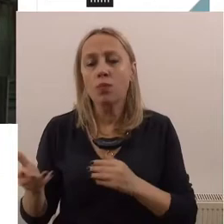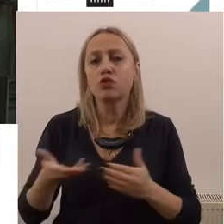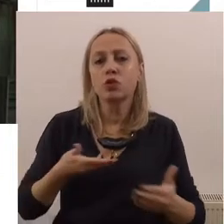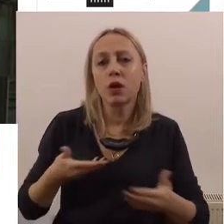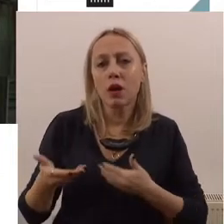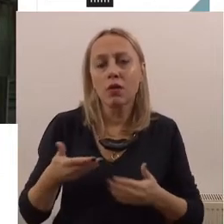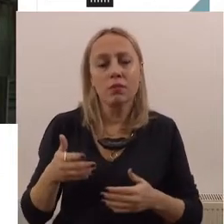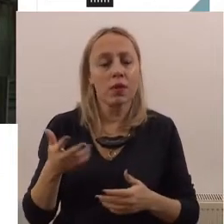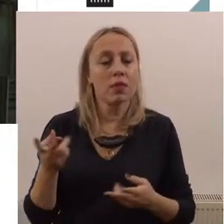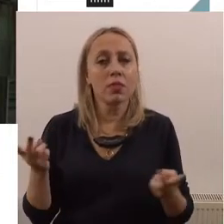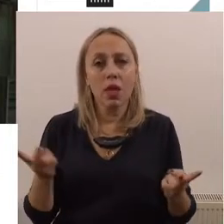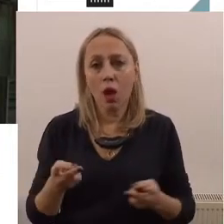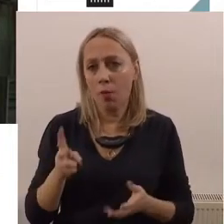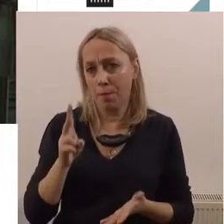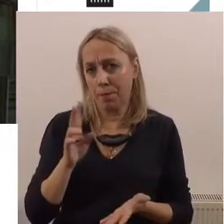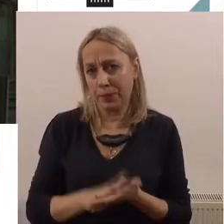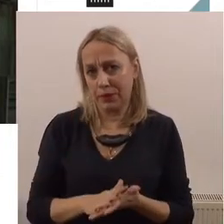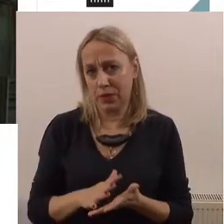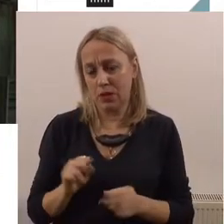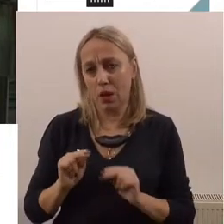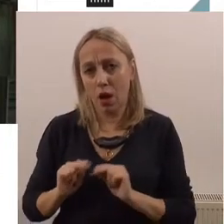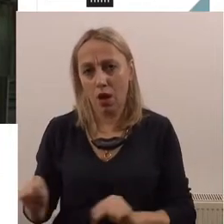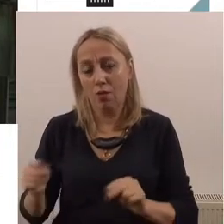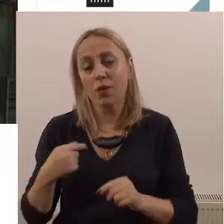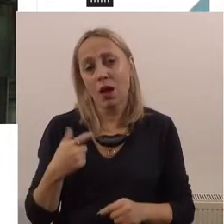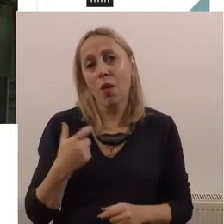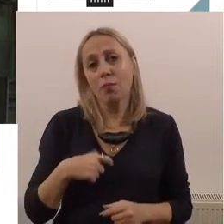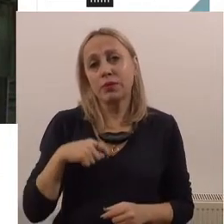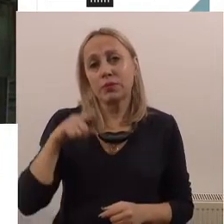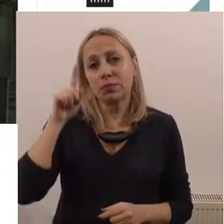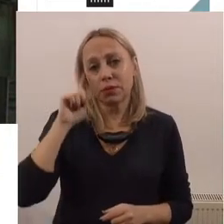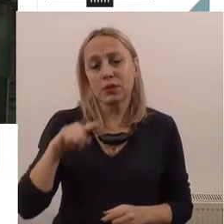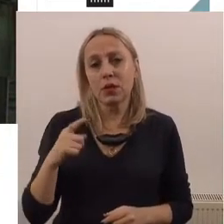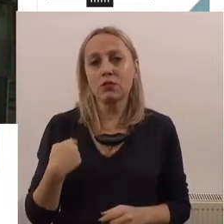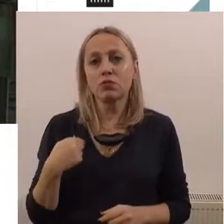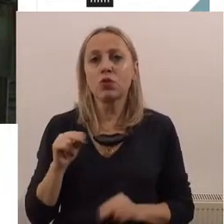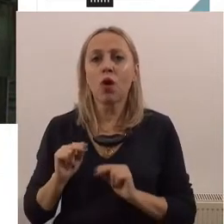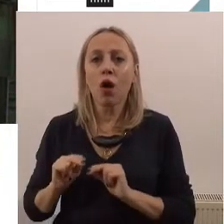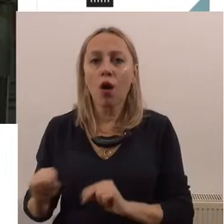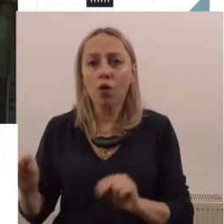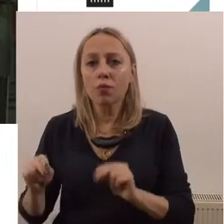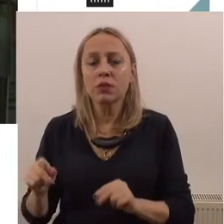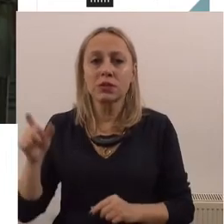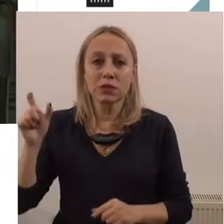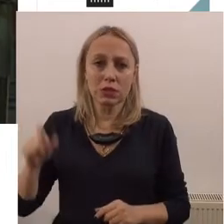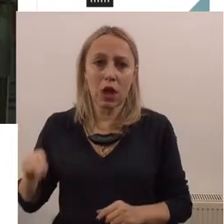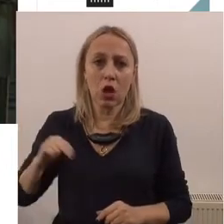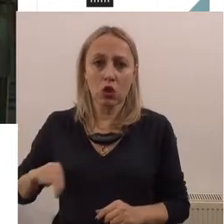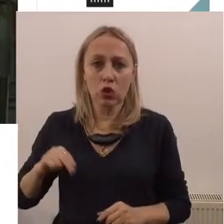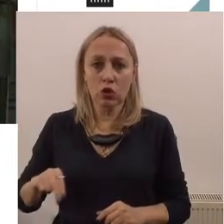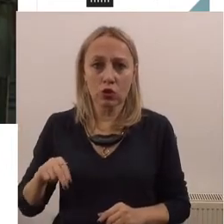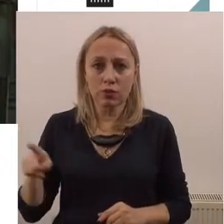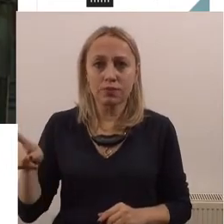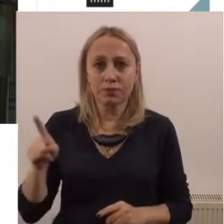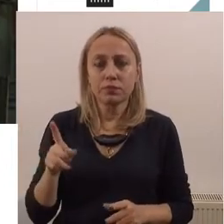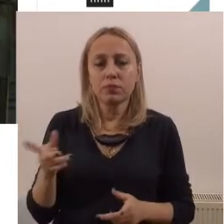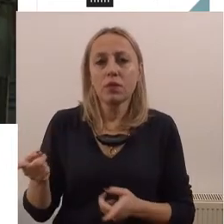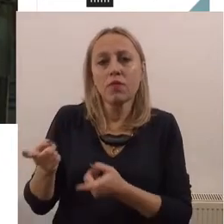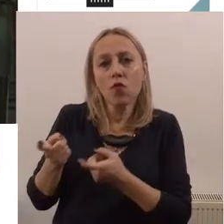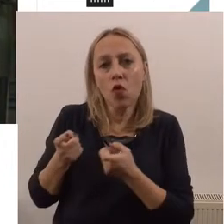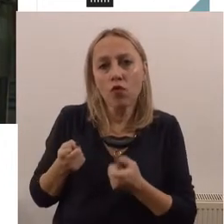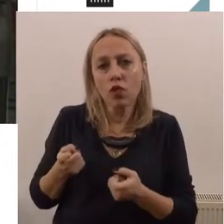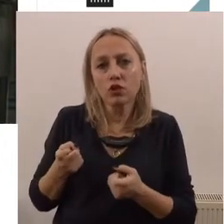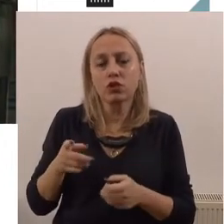that communication training is required on a constant basis, on a regular basis. So we